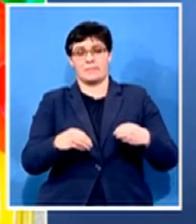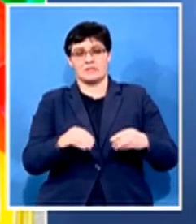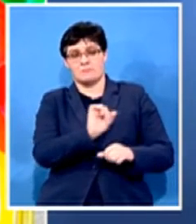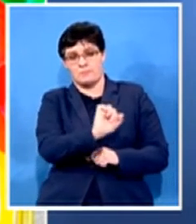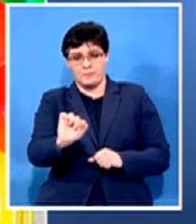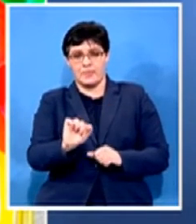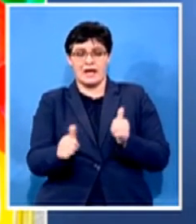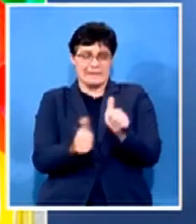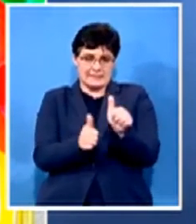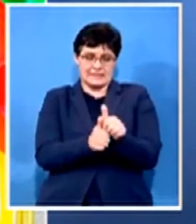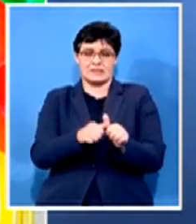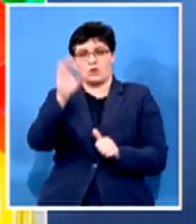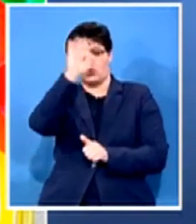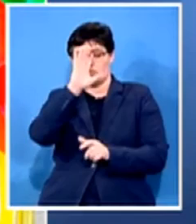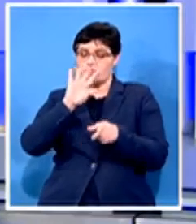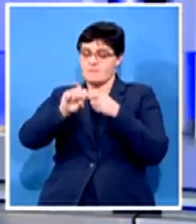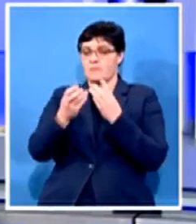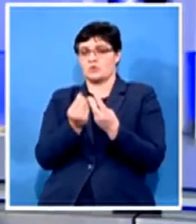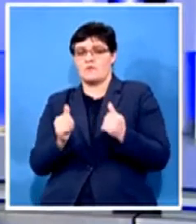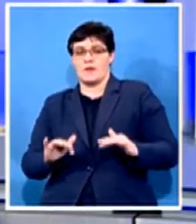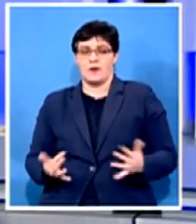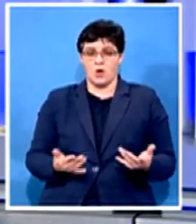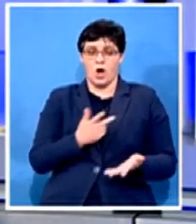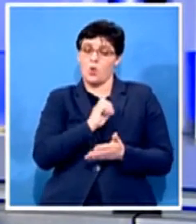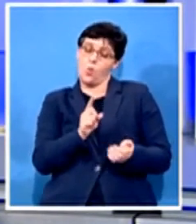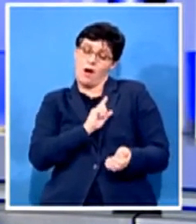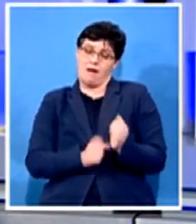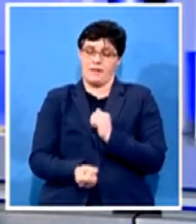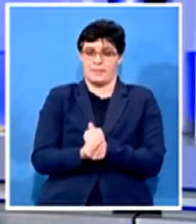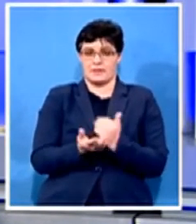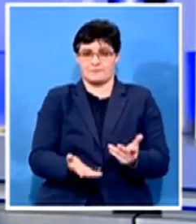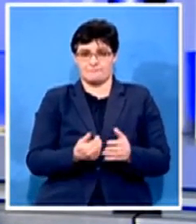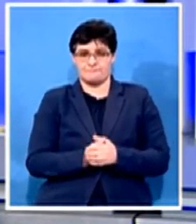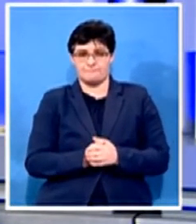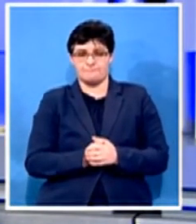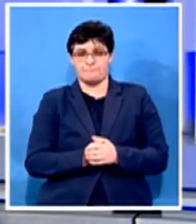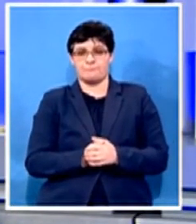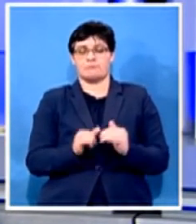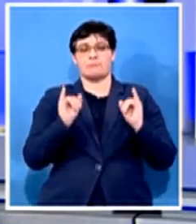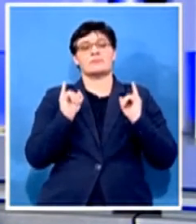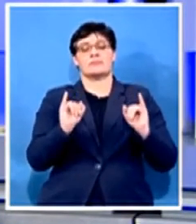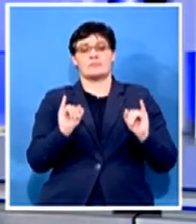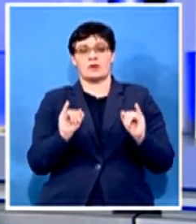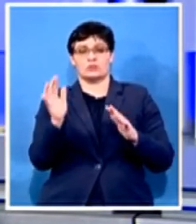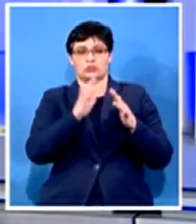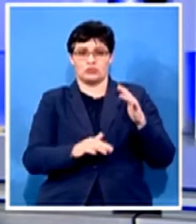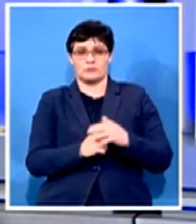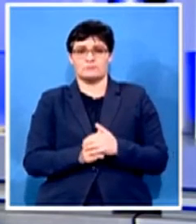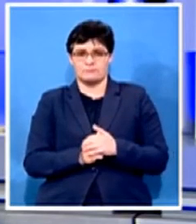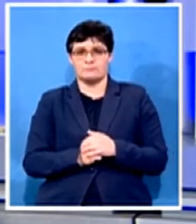solution and a cause of the problem. Very tragic story. Thank you so much for talking to us this morning.